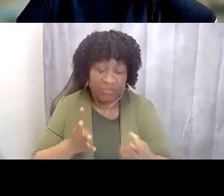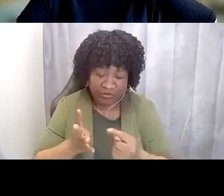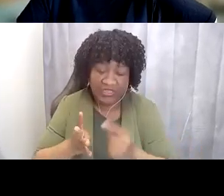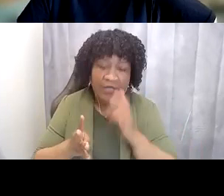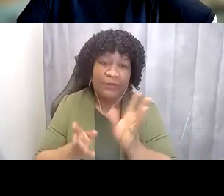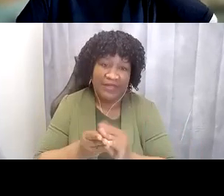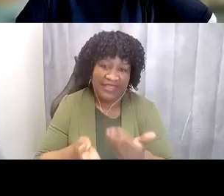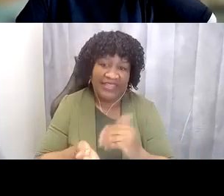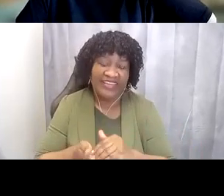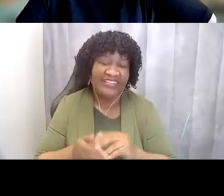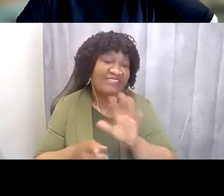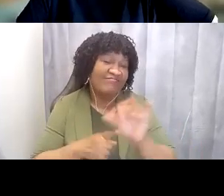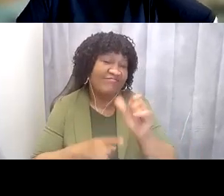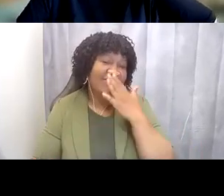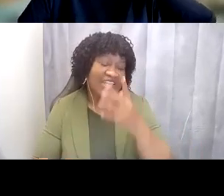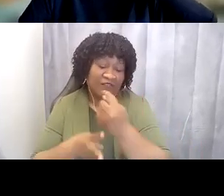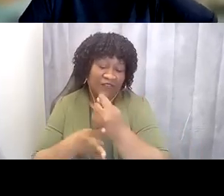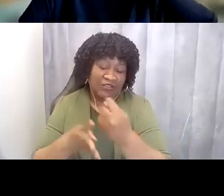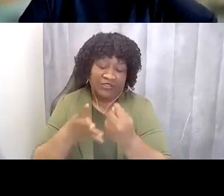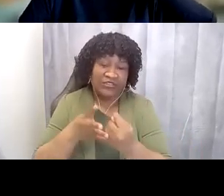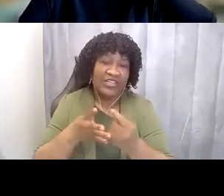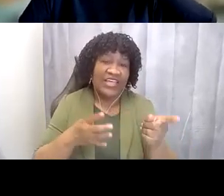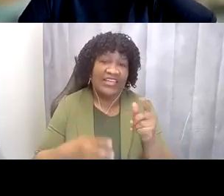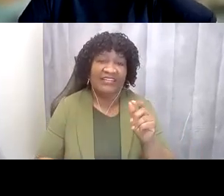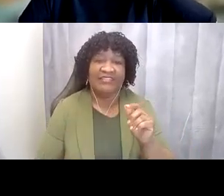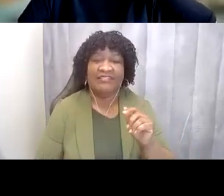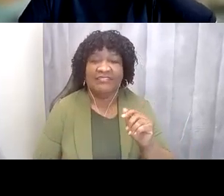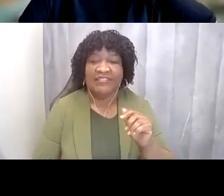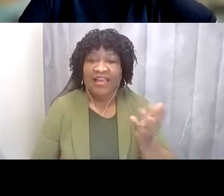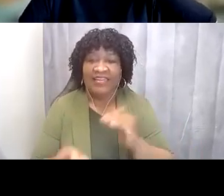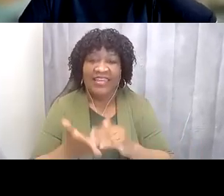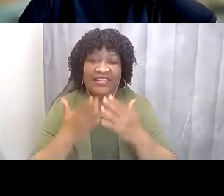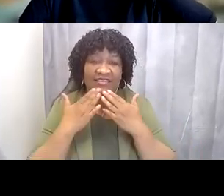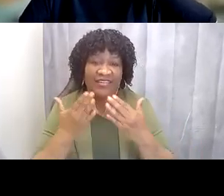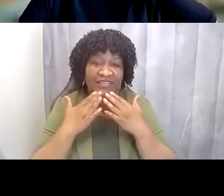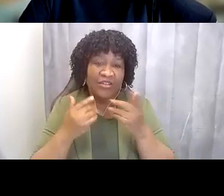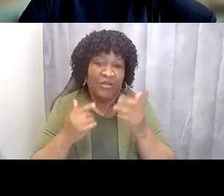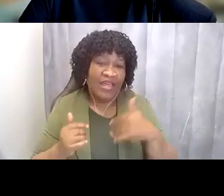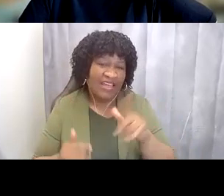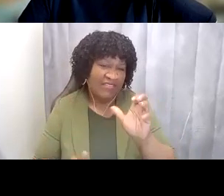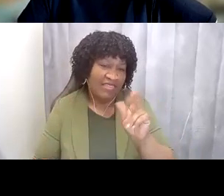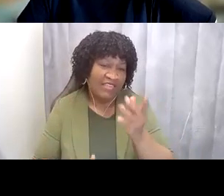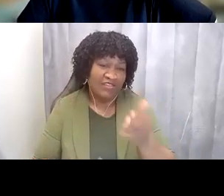meeting. Great, awesome. So first and third at 5 p.m. And I'll send this out so you'll have the links.